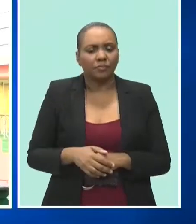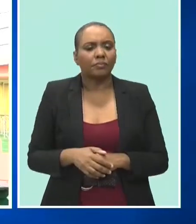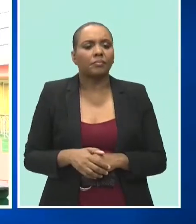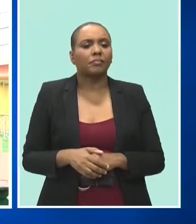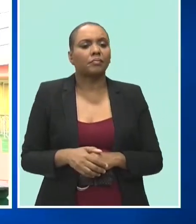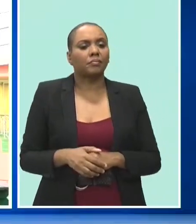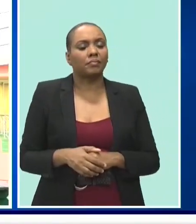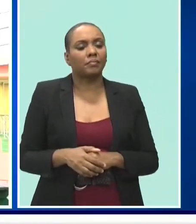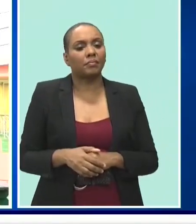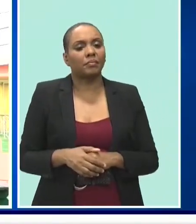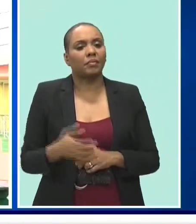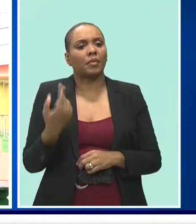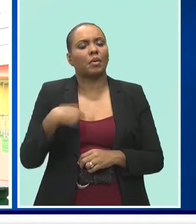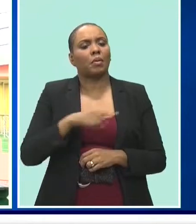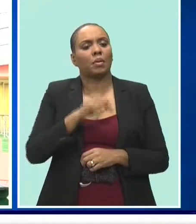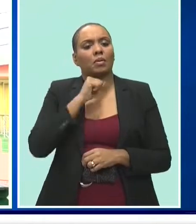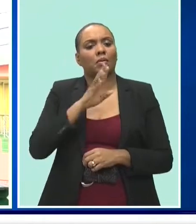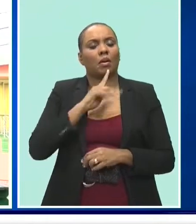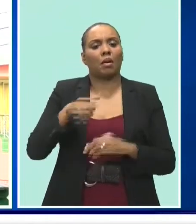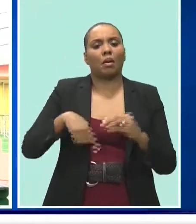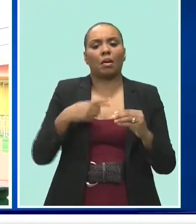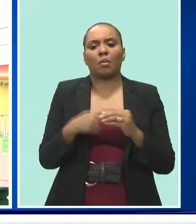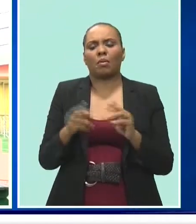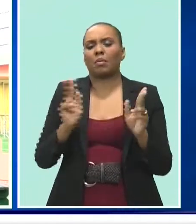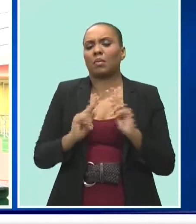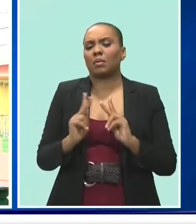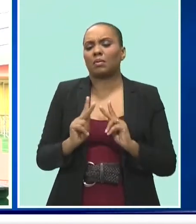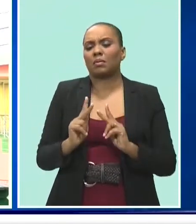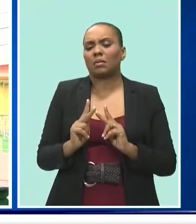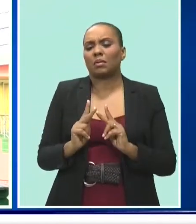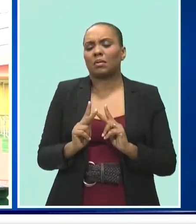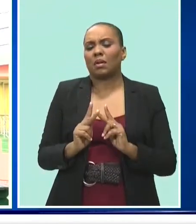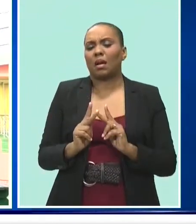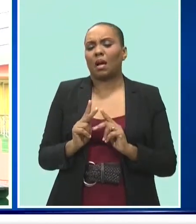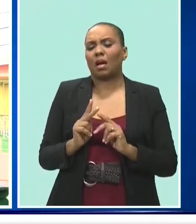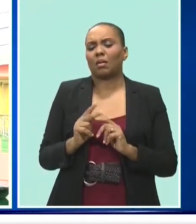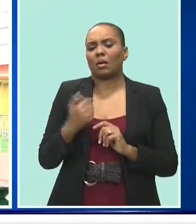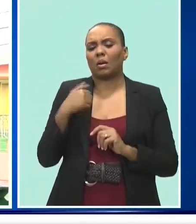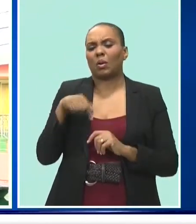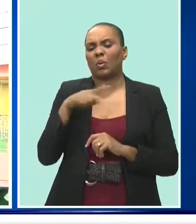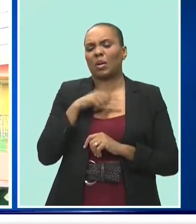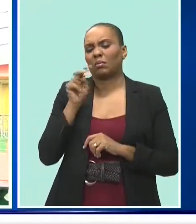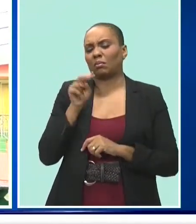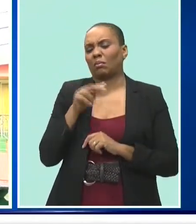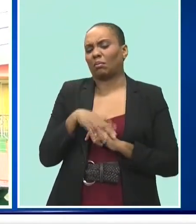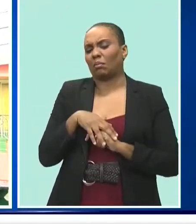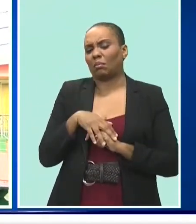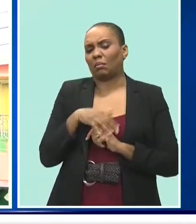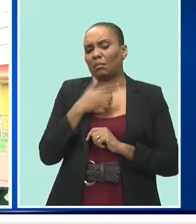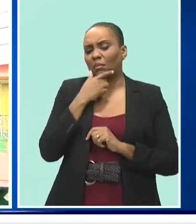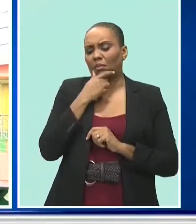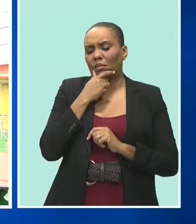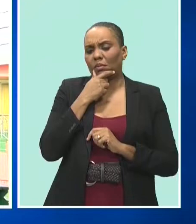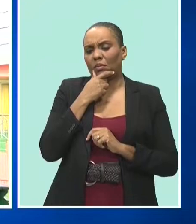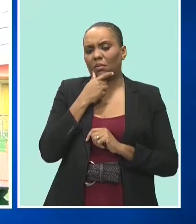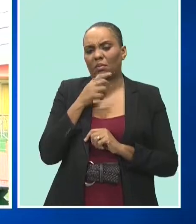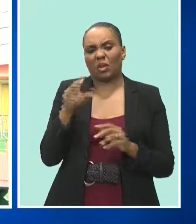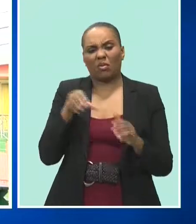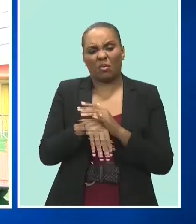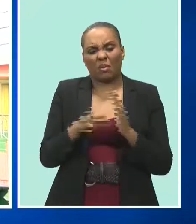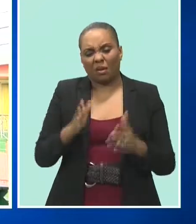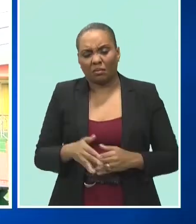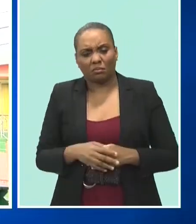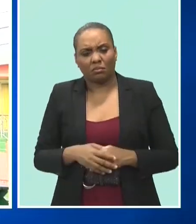people who are going to be security risks or people who are criminals or who would be looking to bring